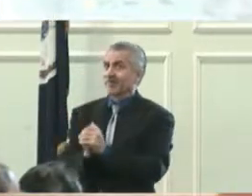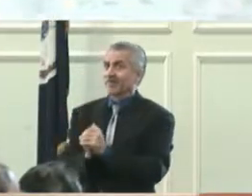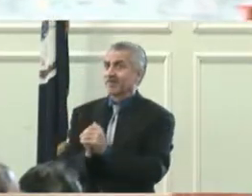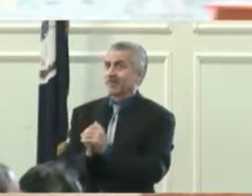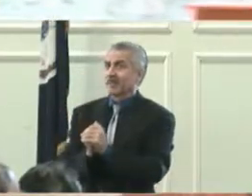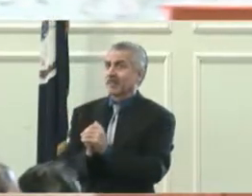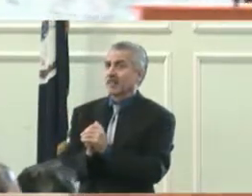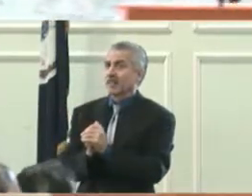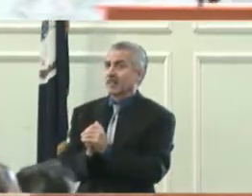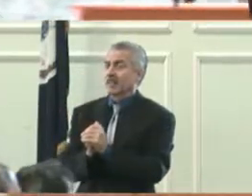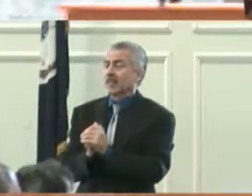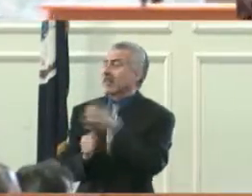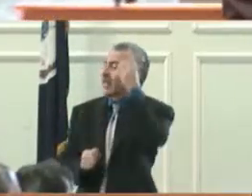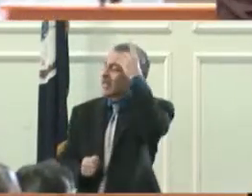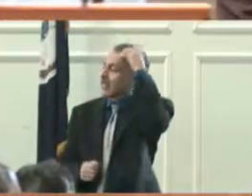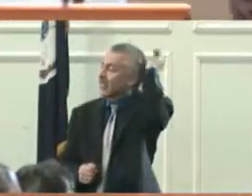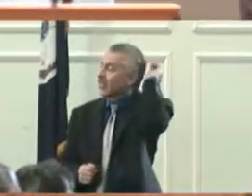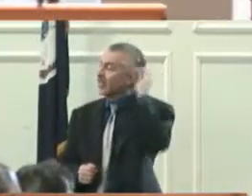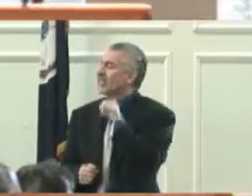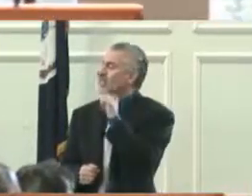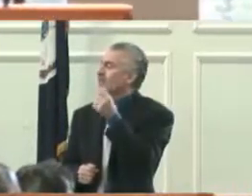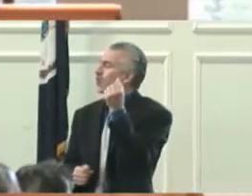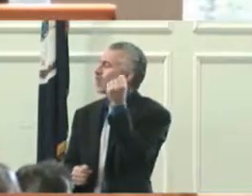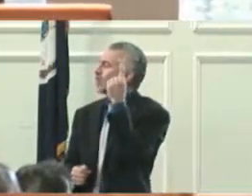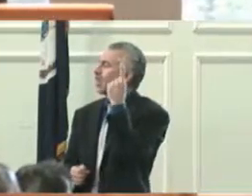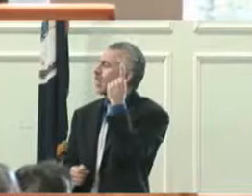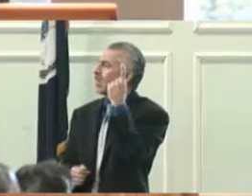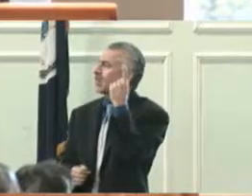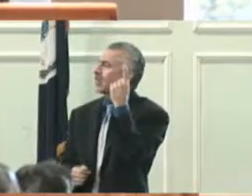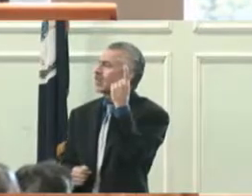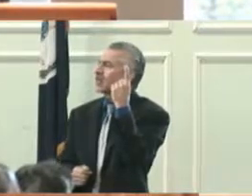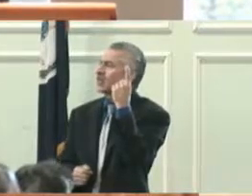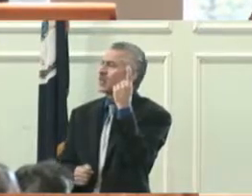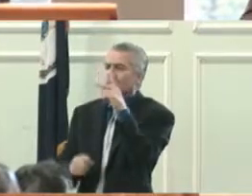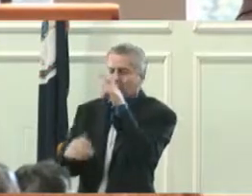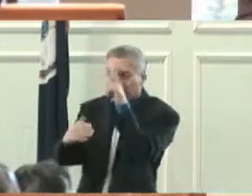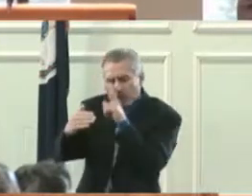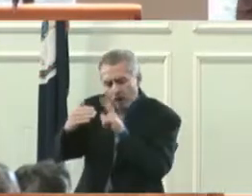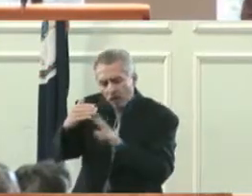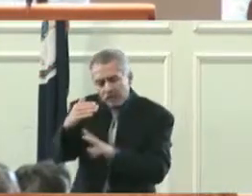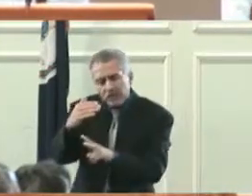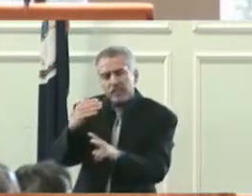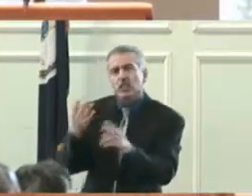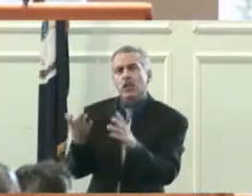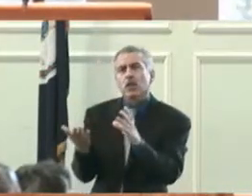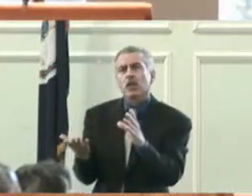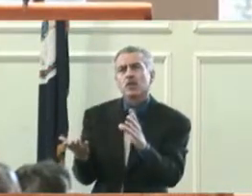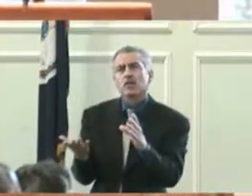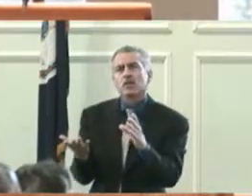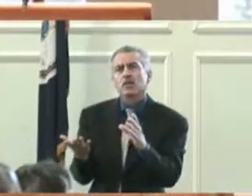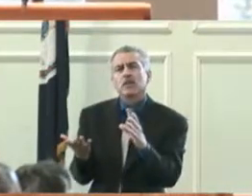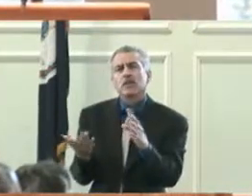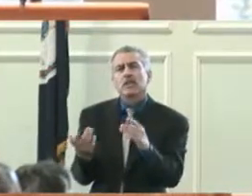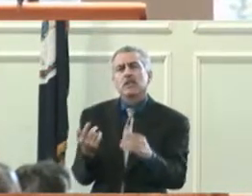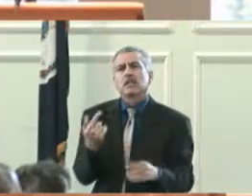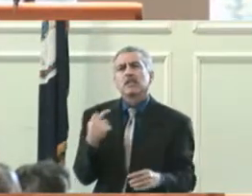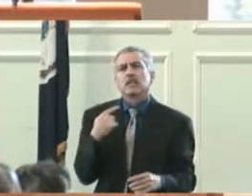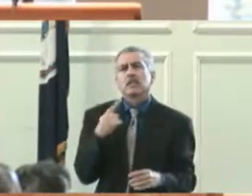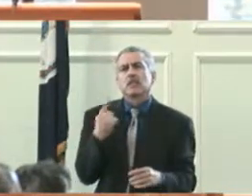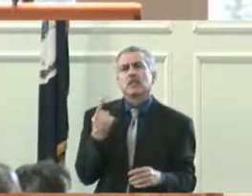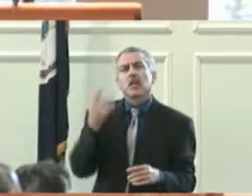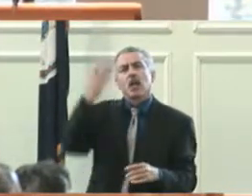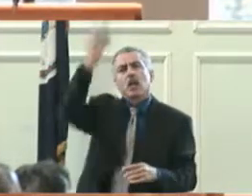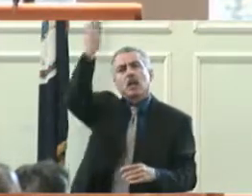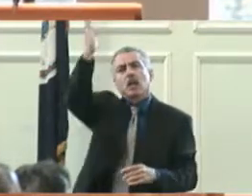things, he didn't fully understand the full import of the prophecies that he heard. But he says, God says